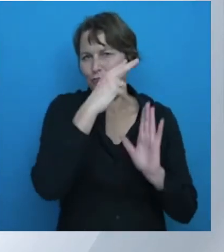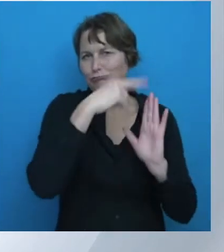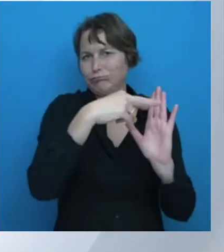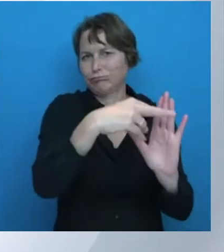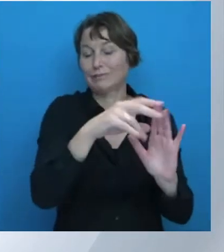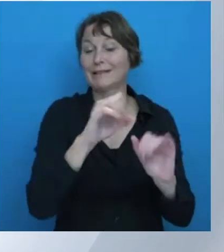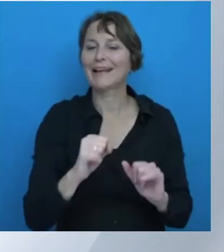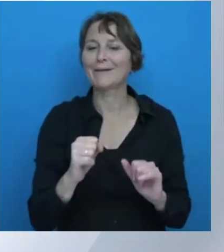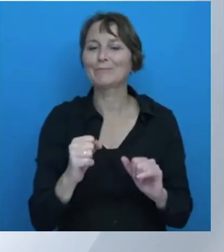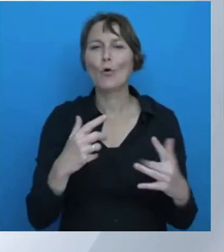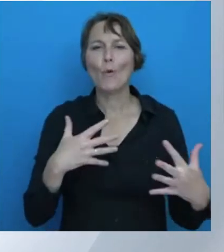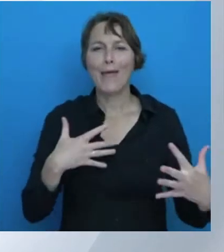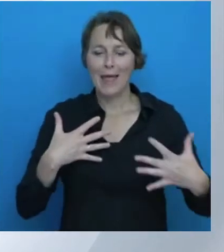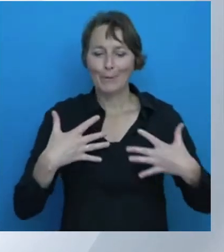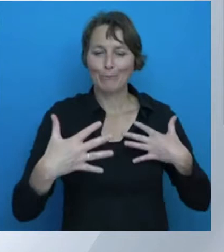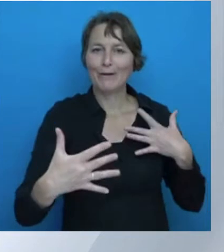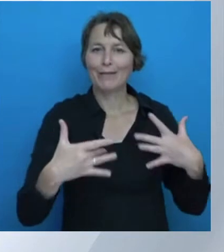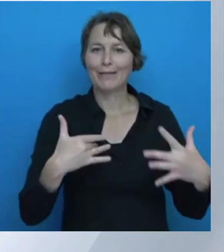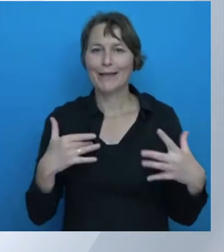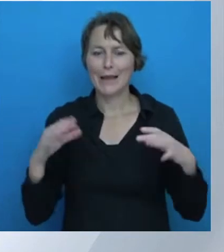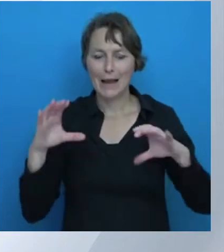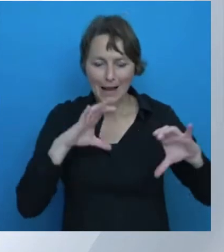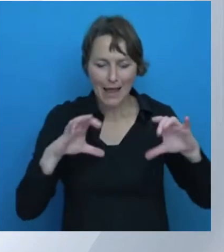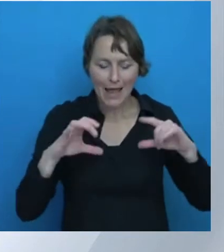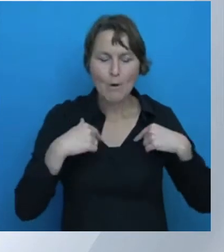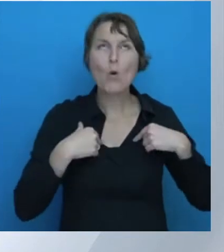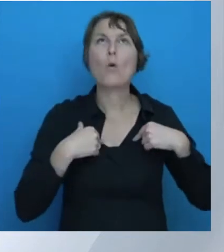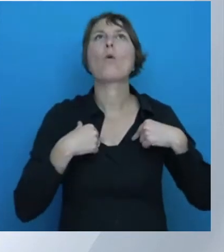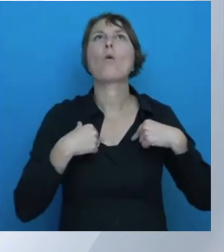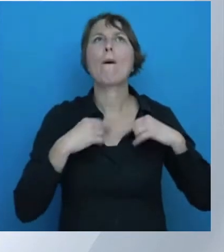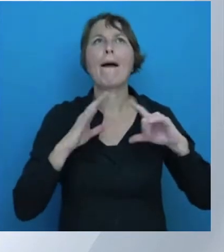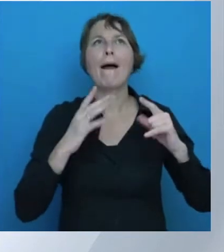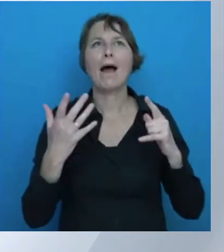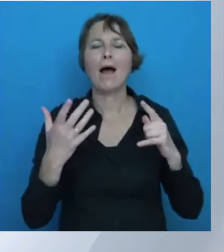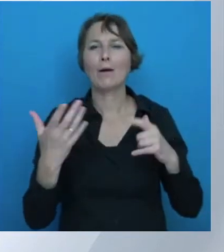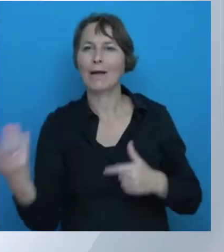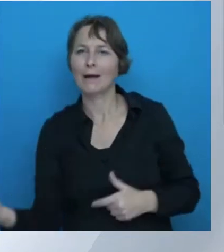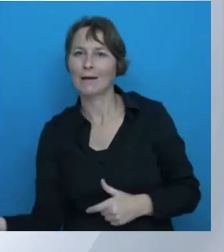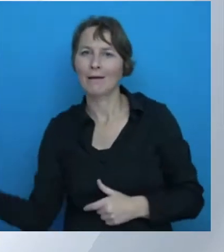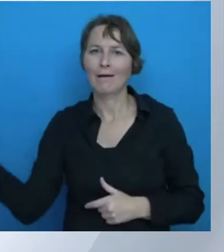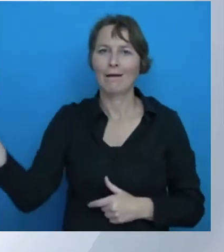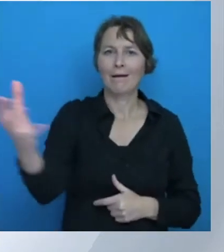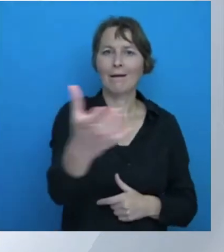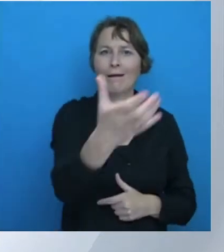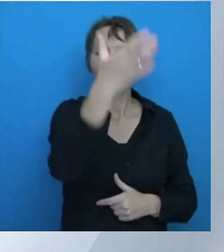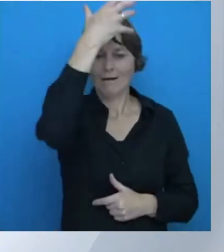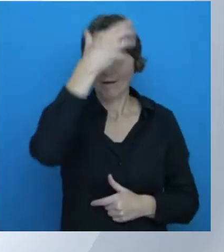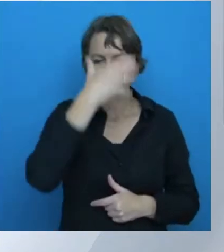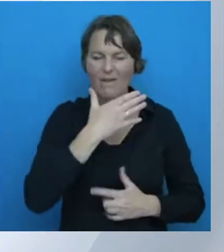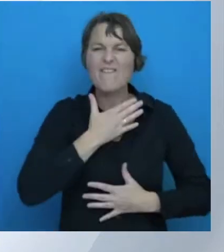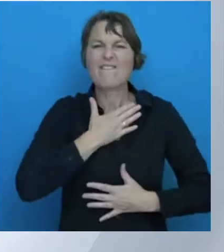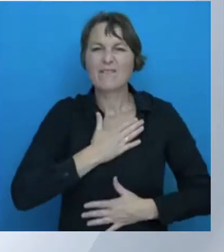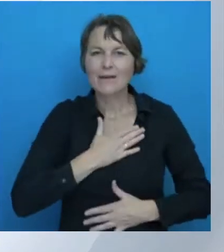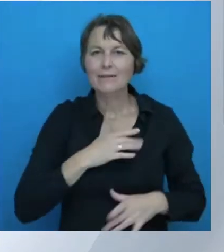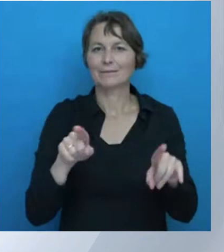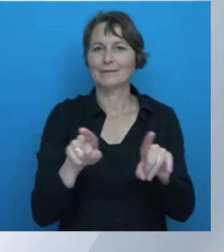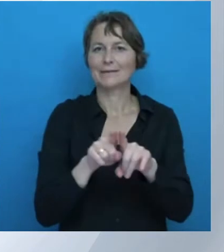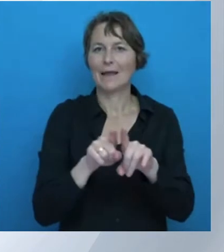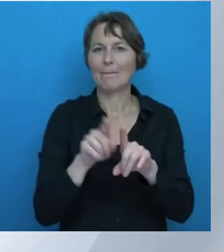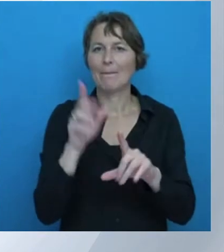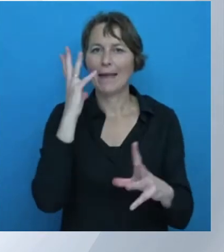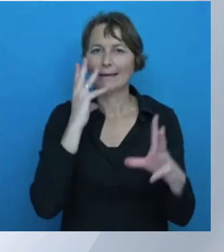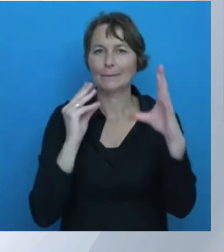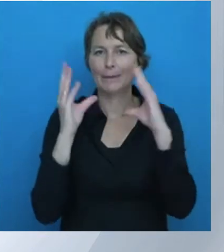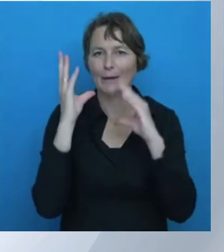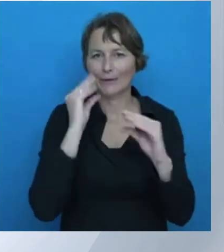to shatter that bubble and also bring to fruition that ikigai. Here's some steps to help